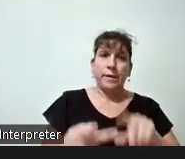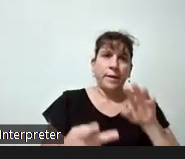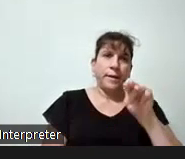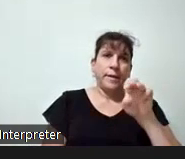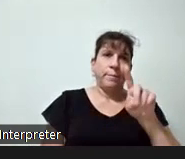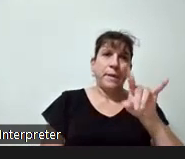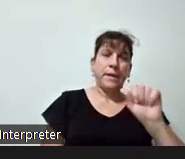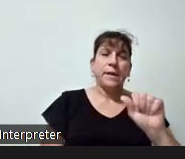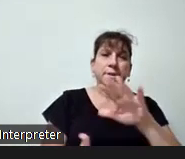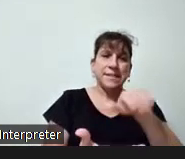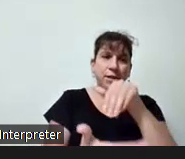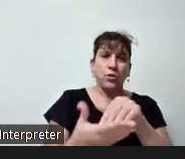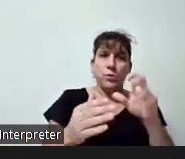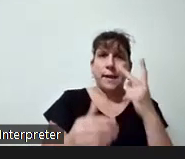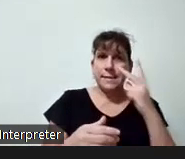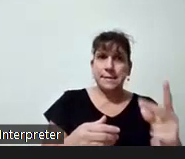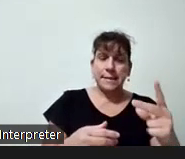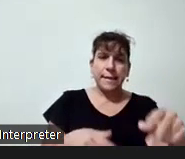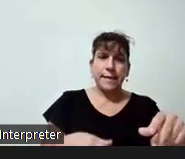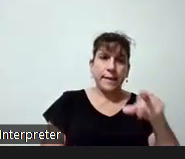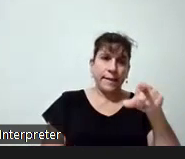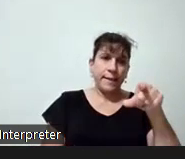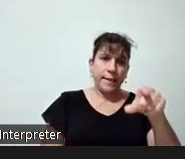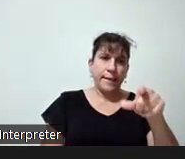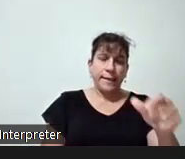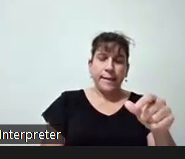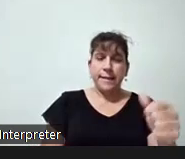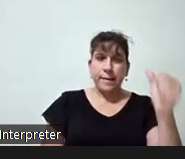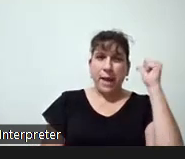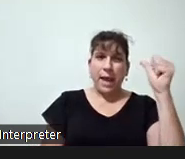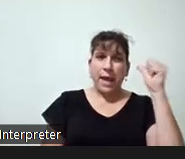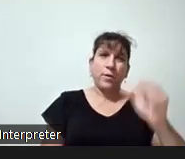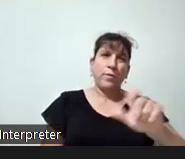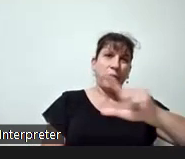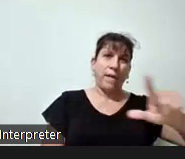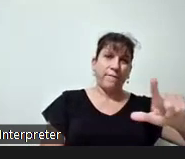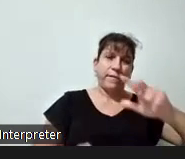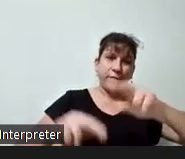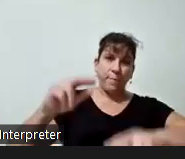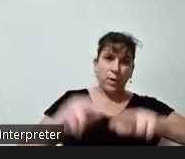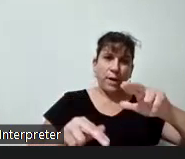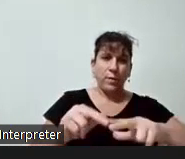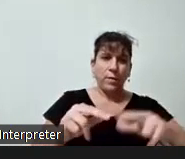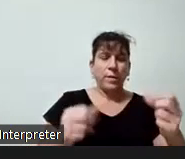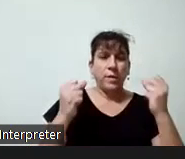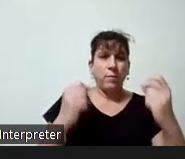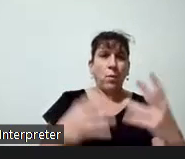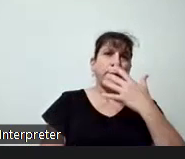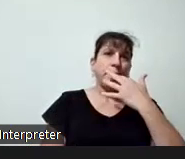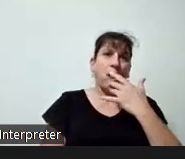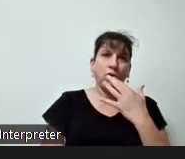center bar, which you can see sort of in the back to the left of this building with the multicolored